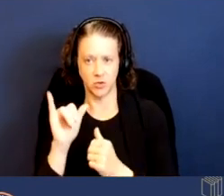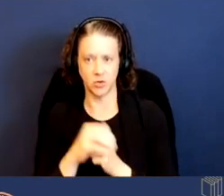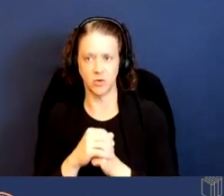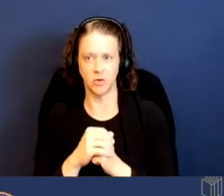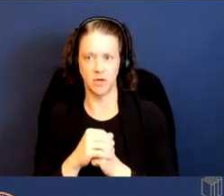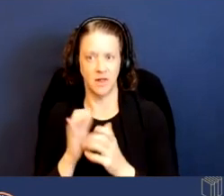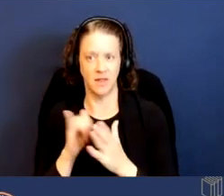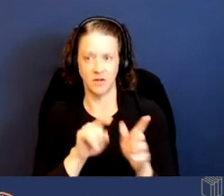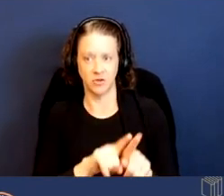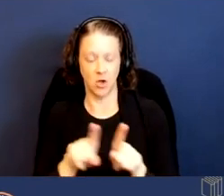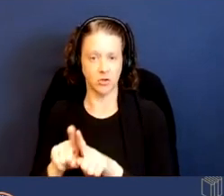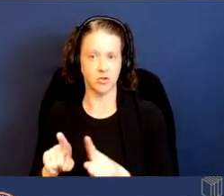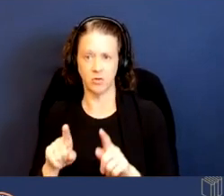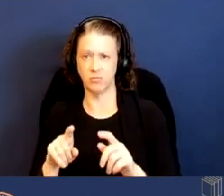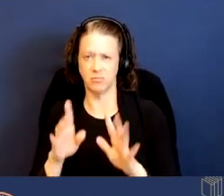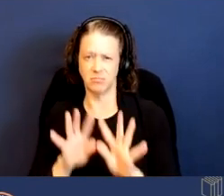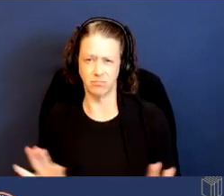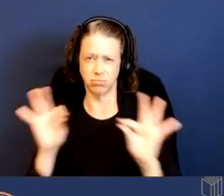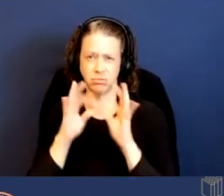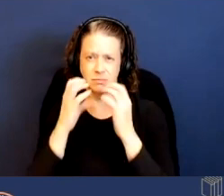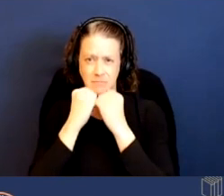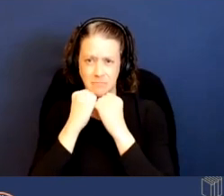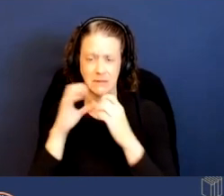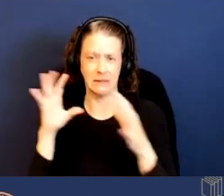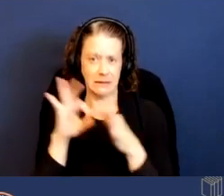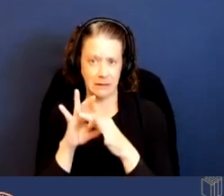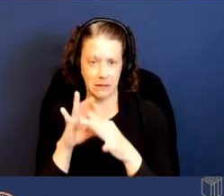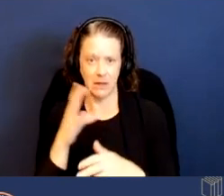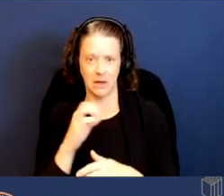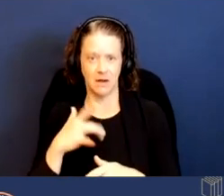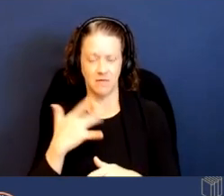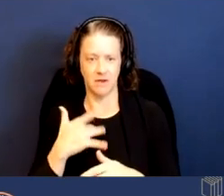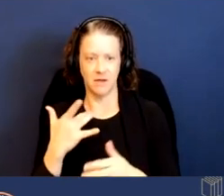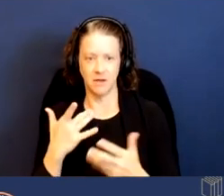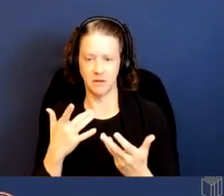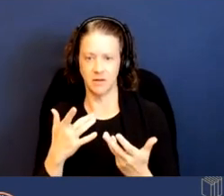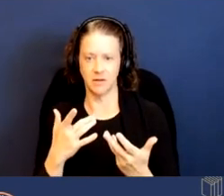think, a critical link, and I think a really